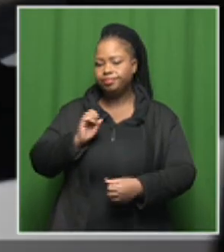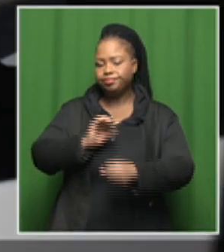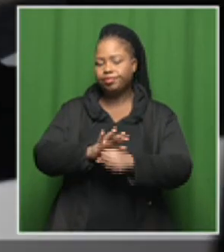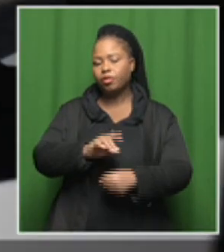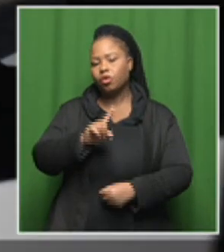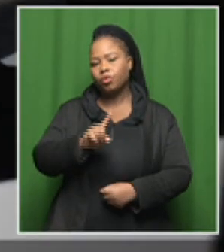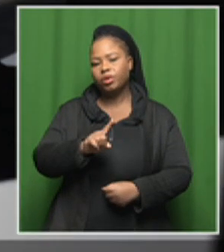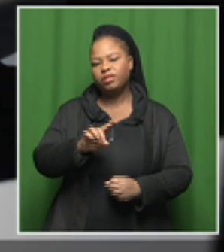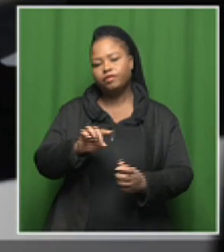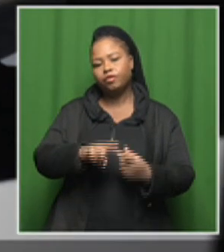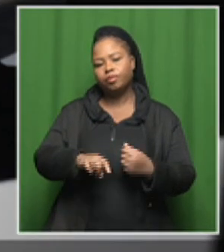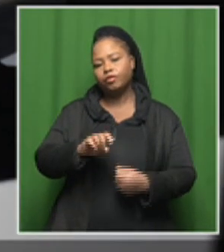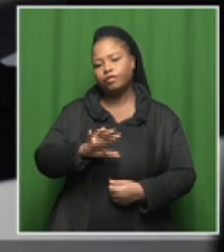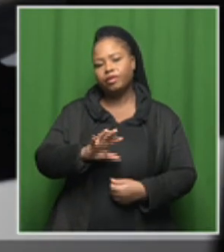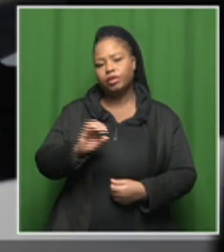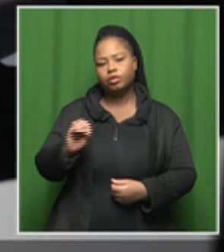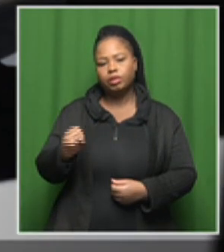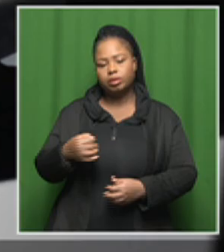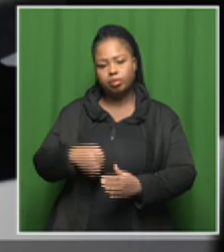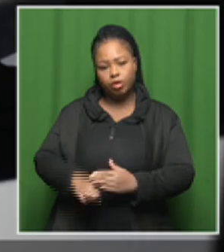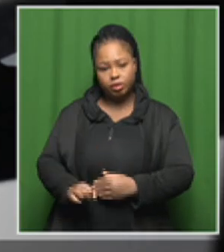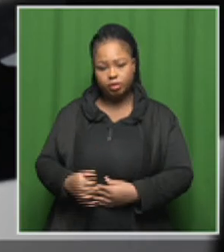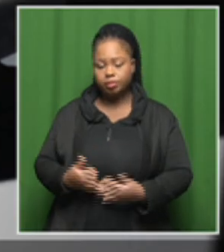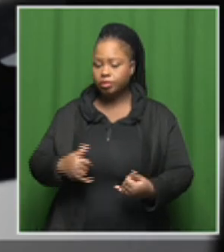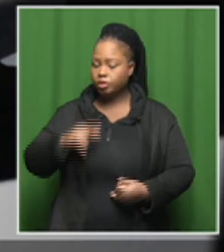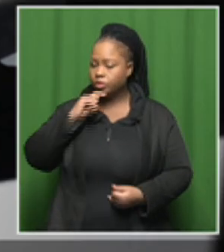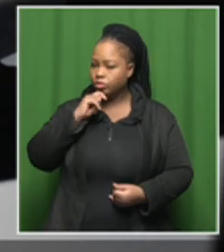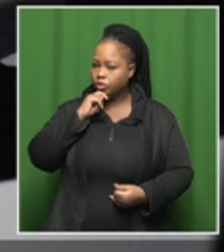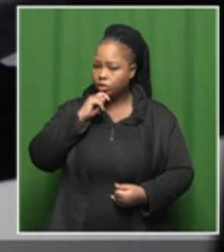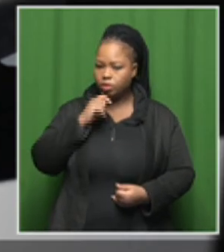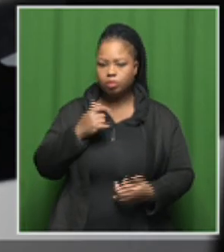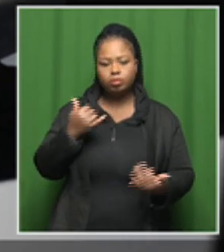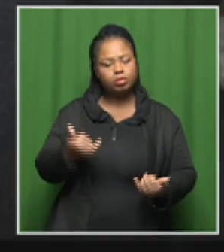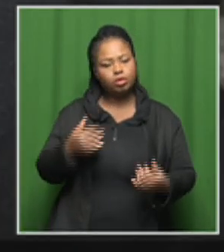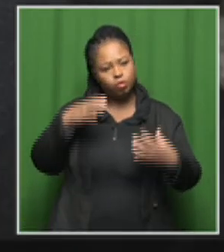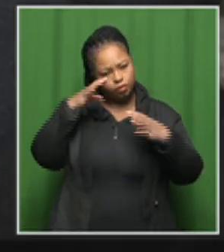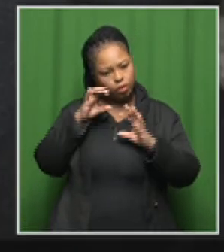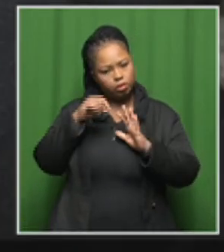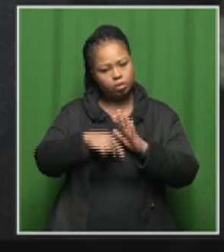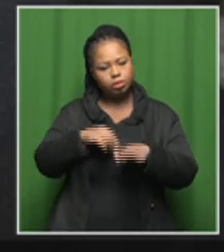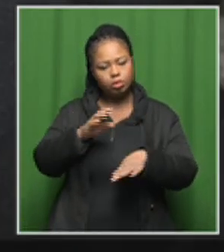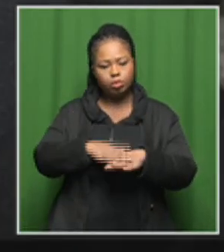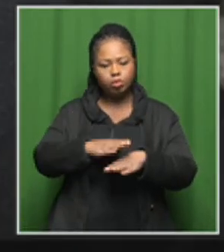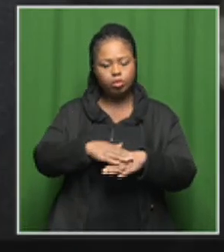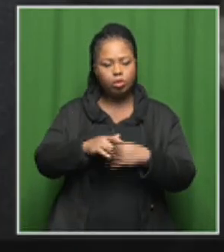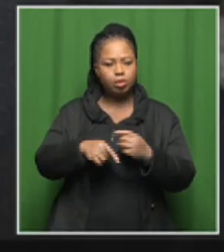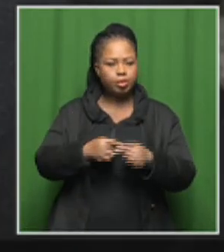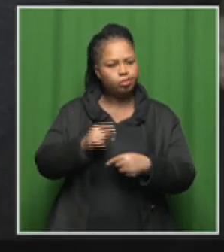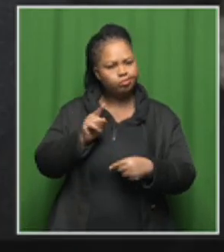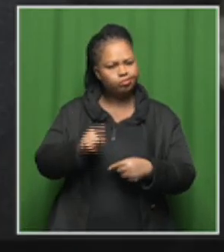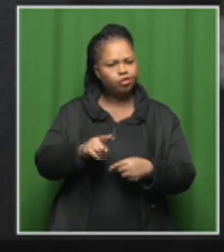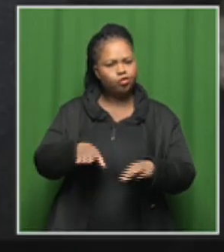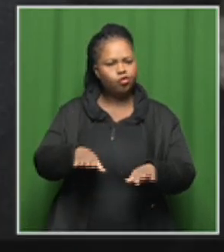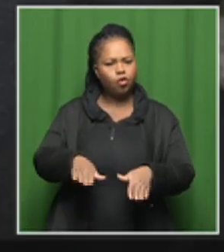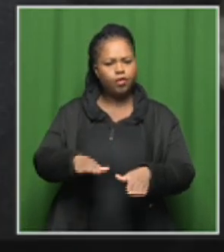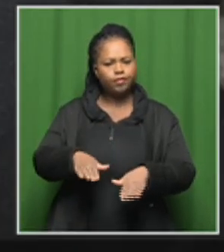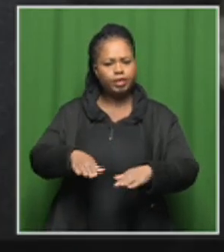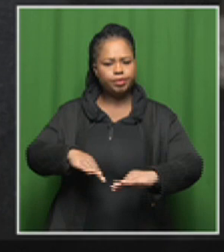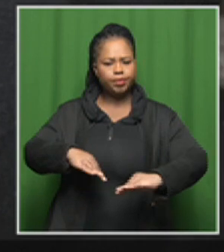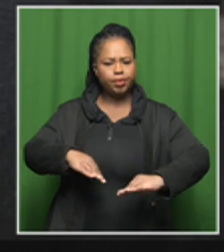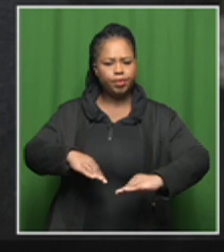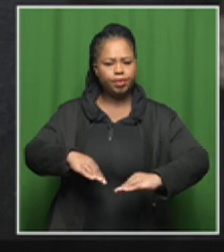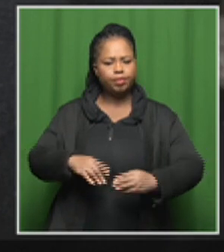1 in 500 births. Now, this morning in our Health Matters segment, we take a closer look at what is clubfoot and the